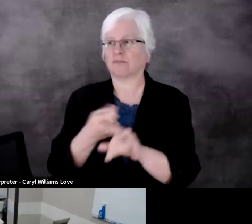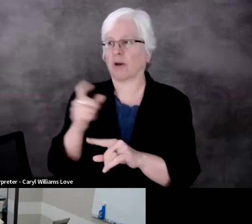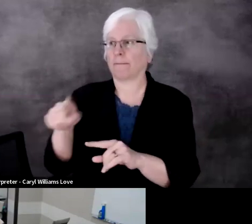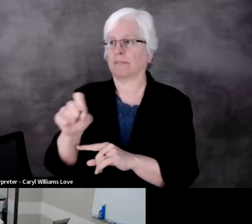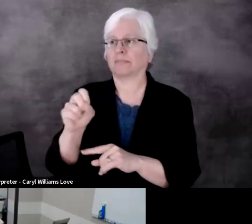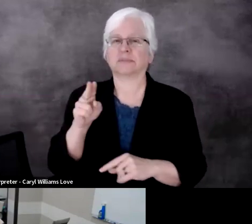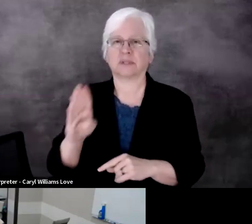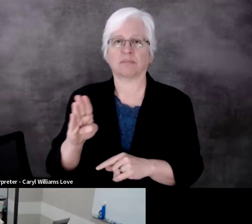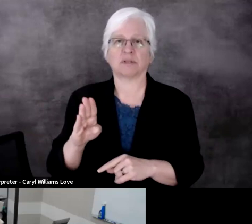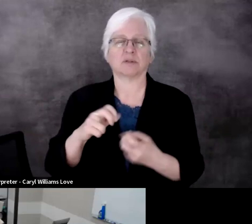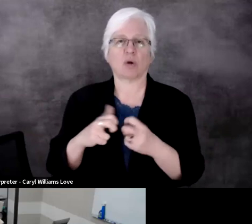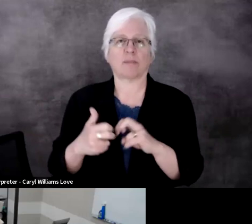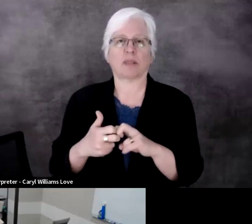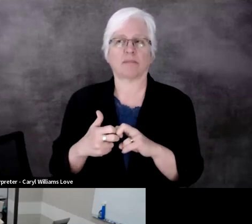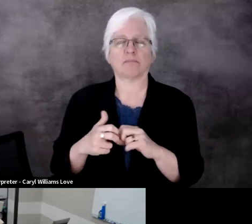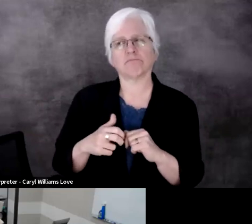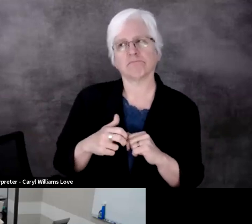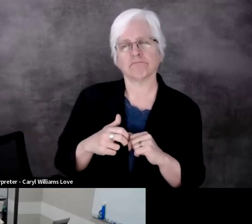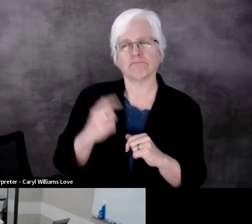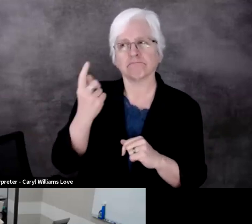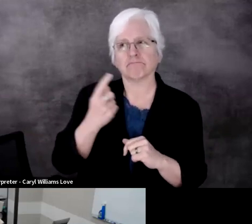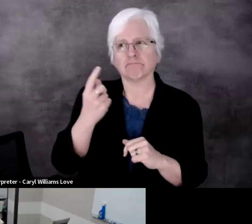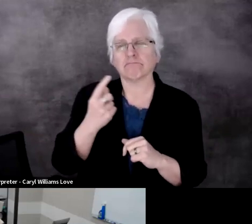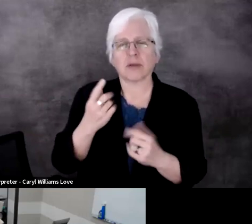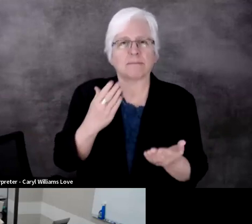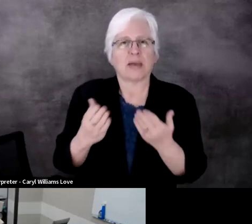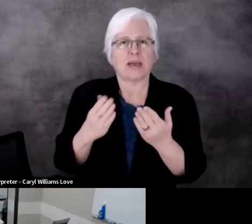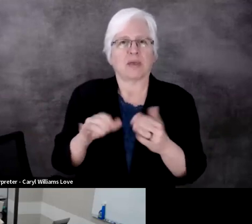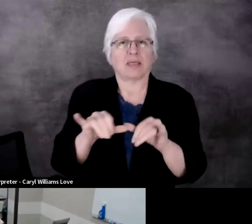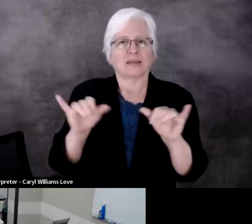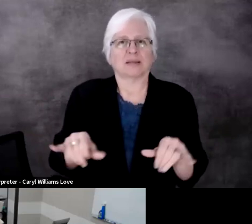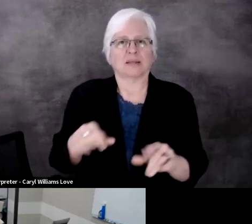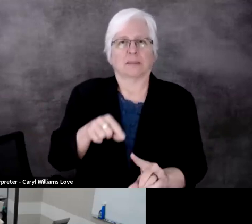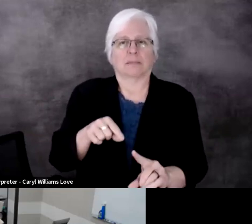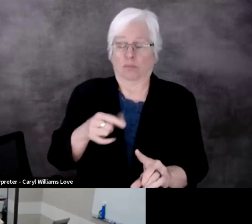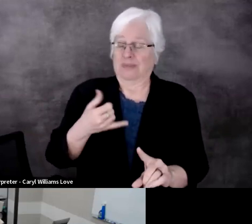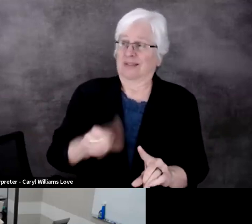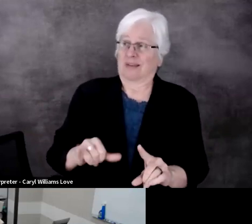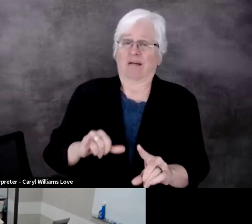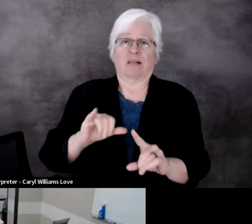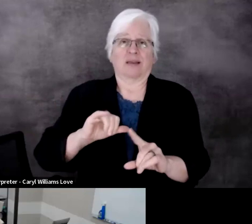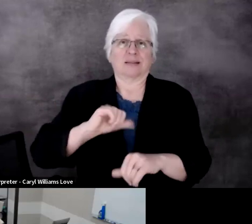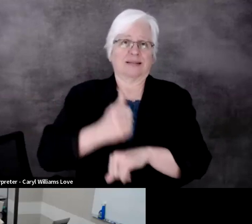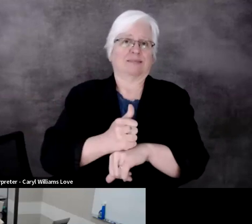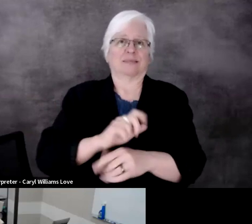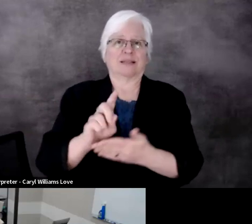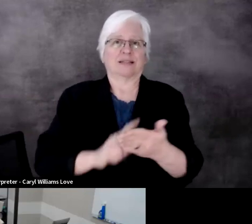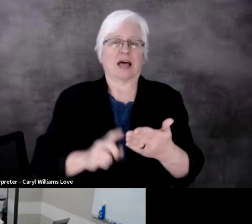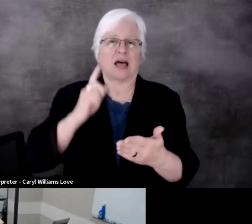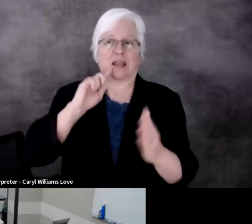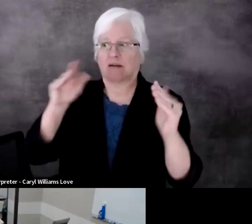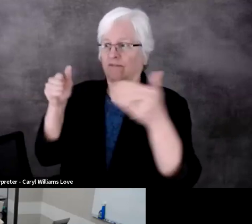problems, it makes me think that maybe the system really is still designed more on the mental